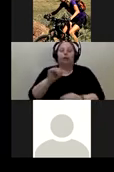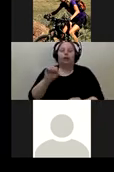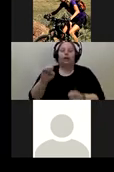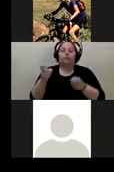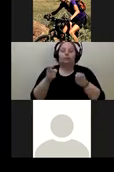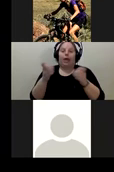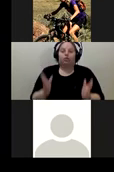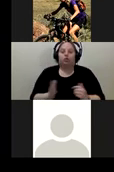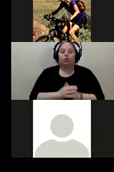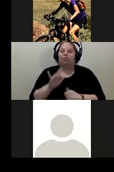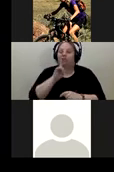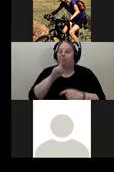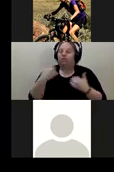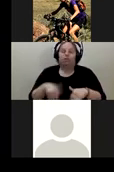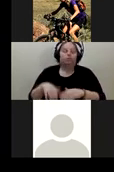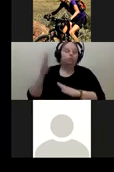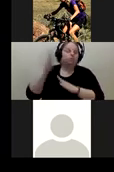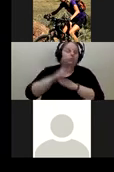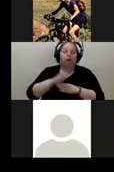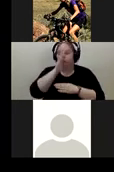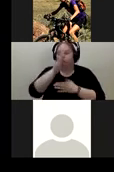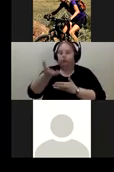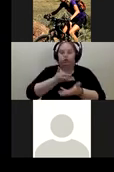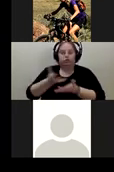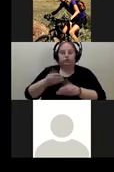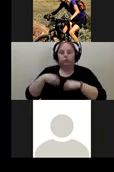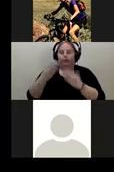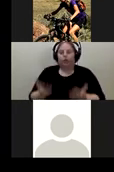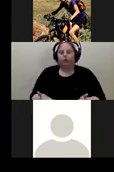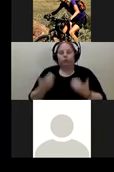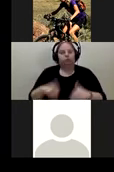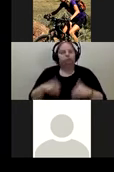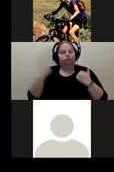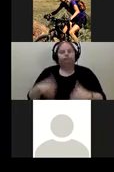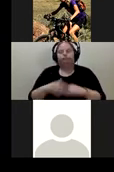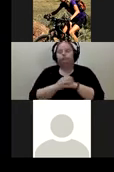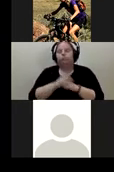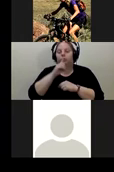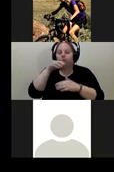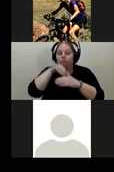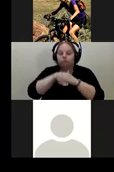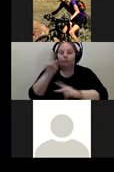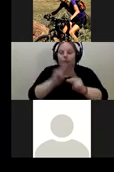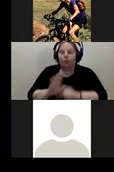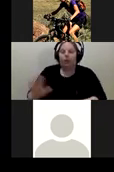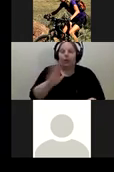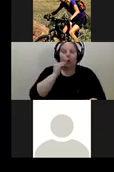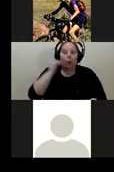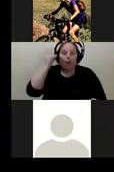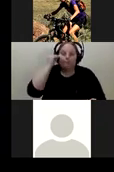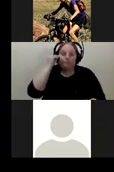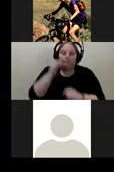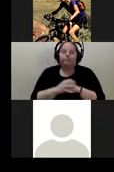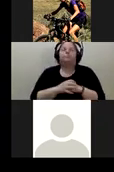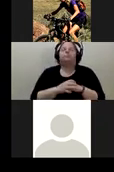And that was the most direct service job I've ever had. It was going into people's homes